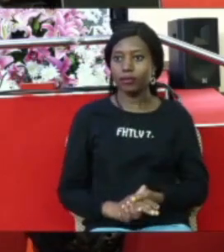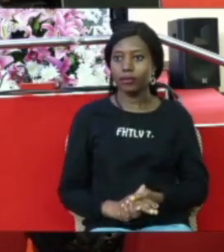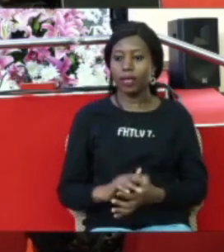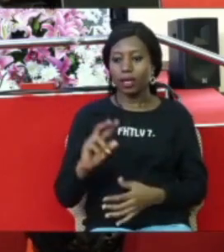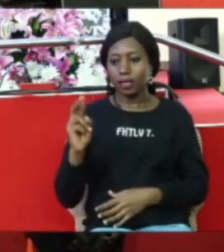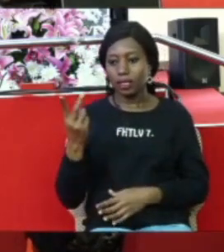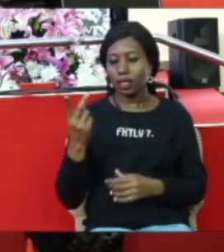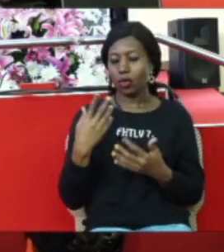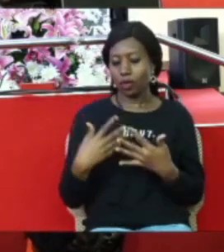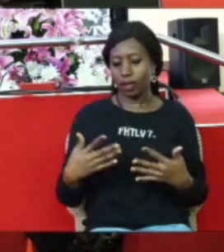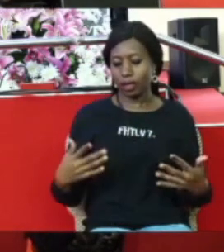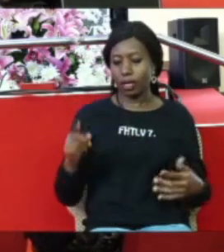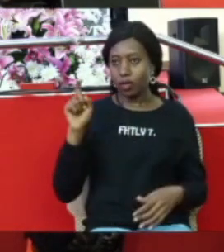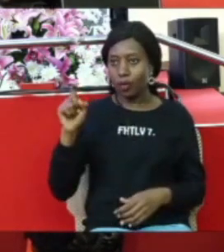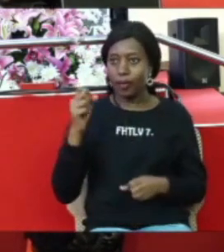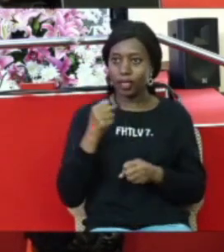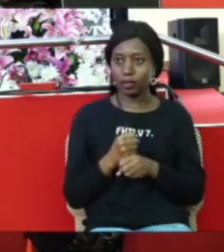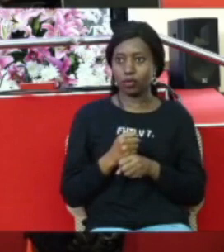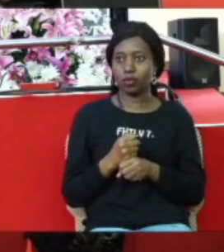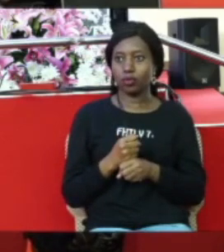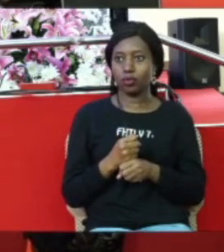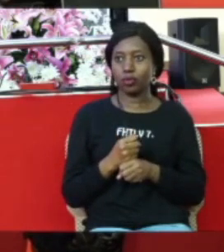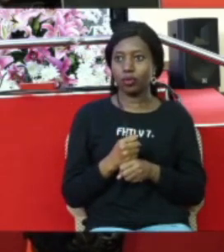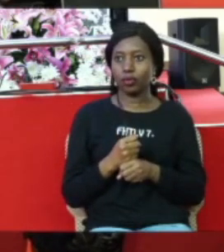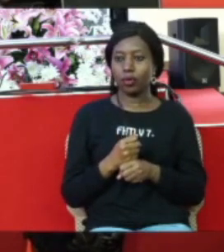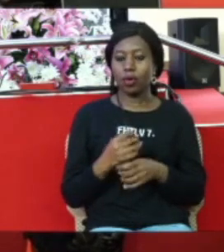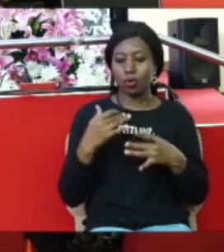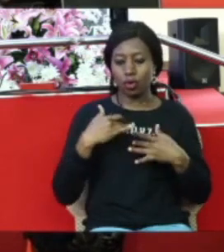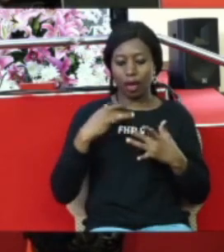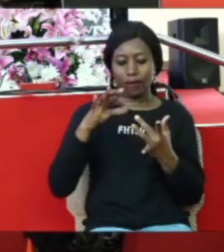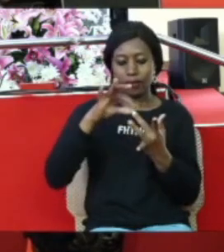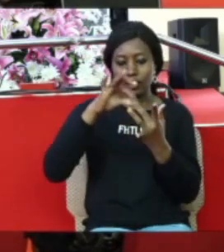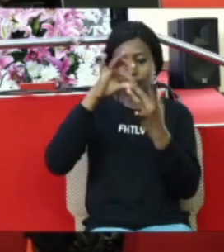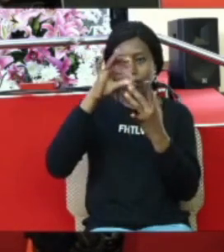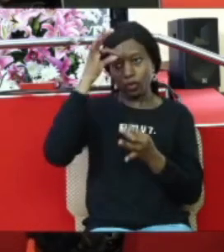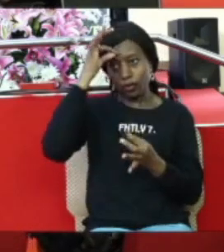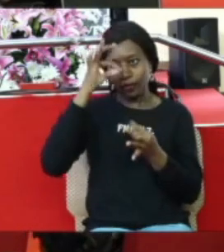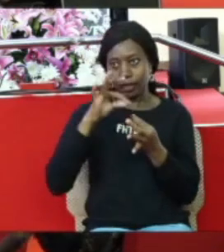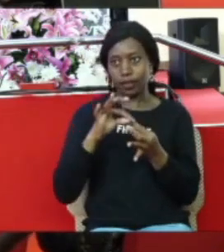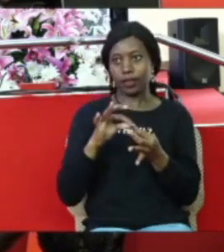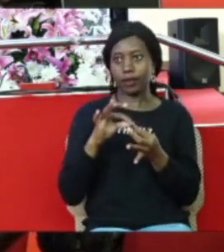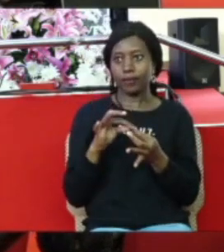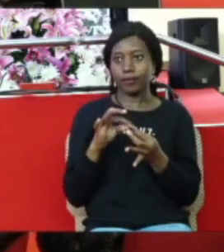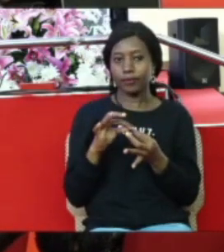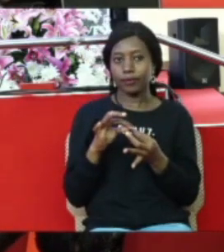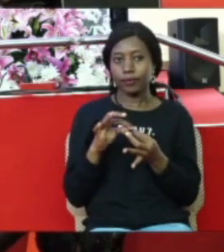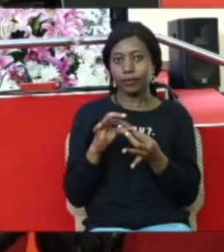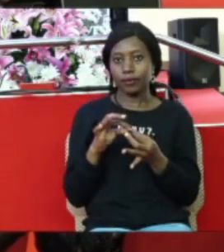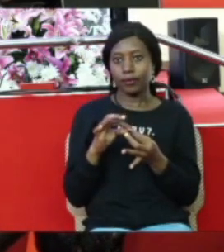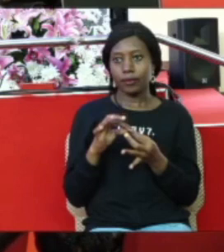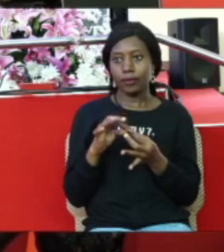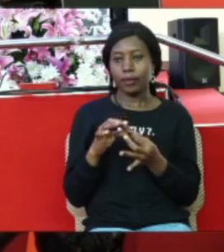Second thing that we need to do, to step into the supernatural realm of faith, we need, number one, to get to a place to